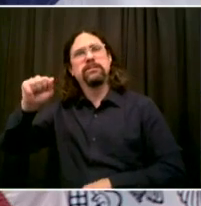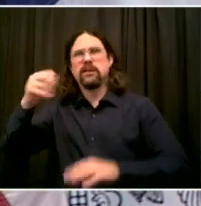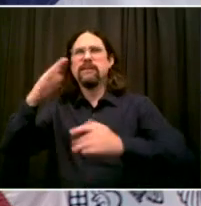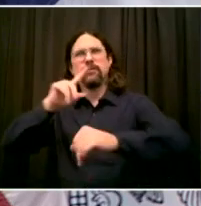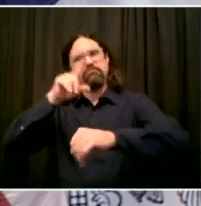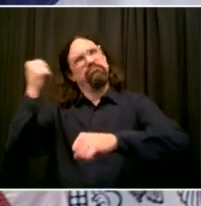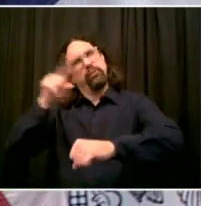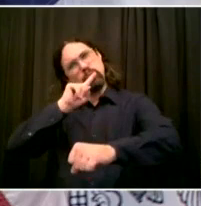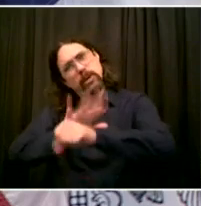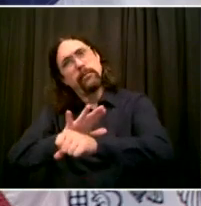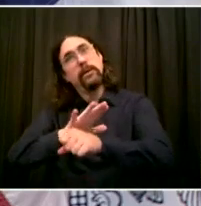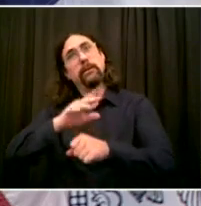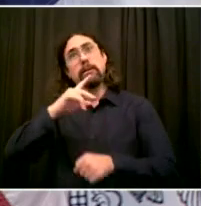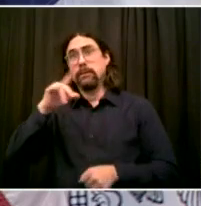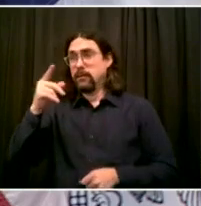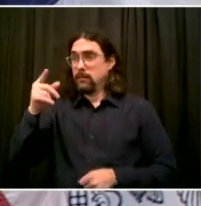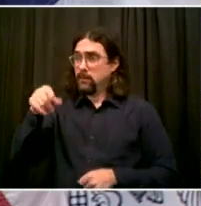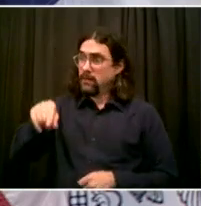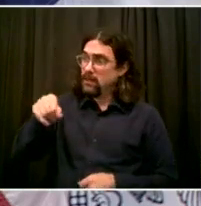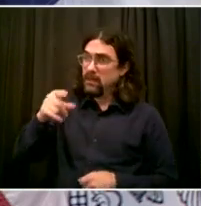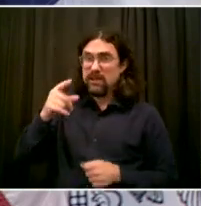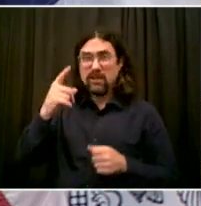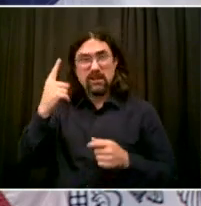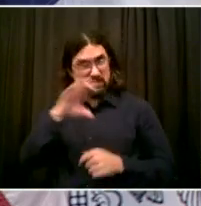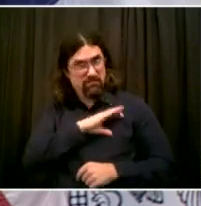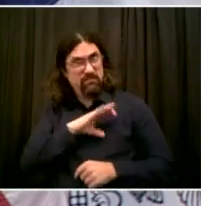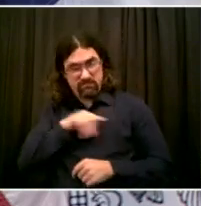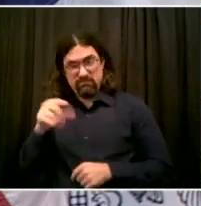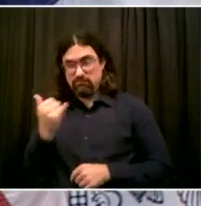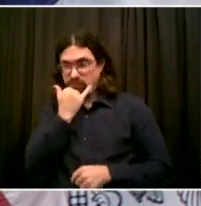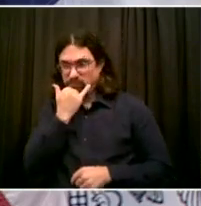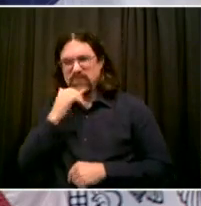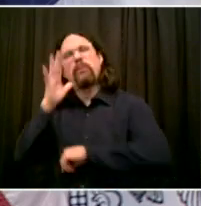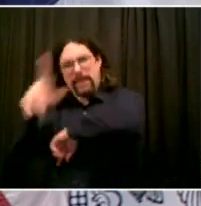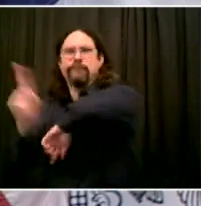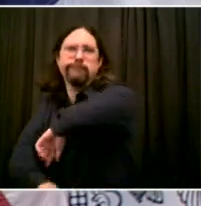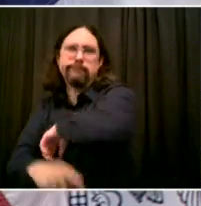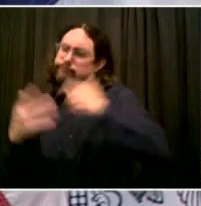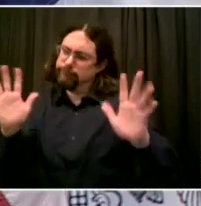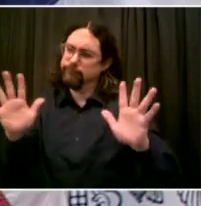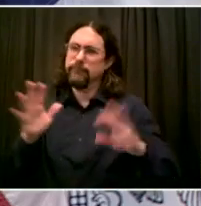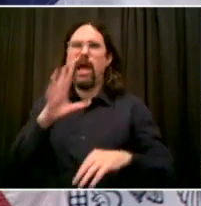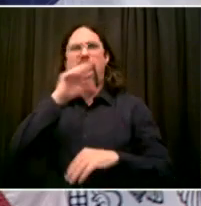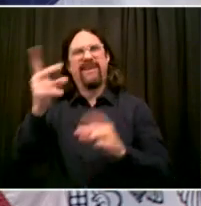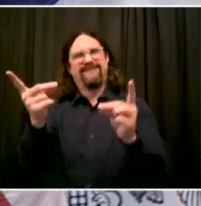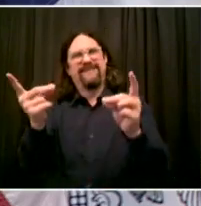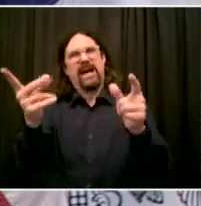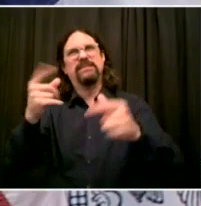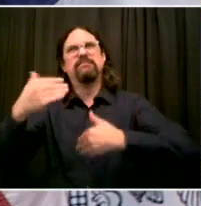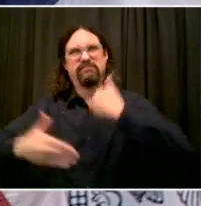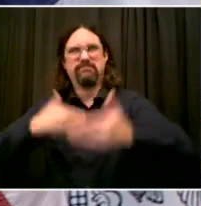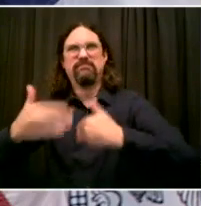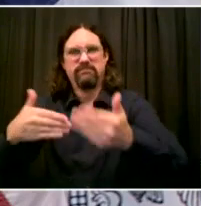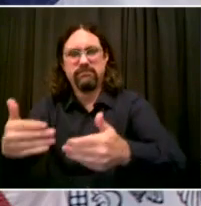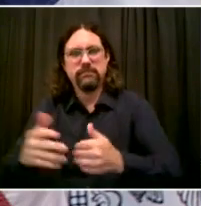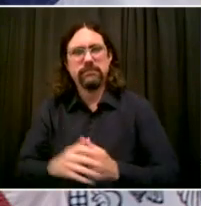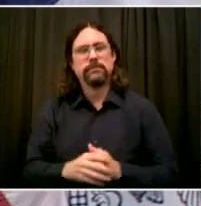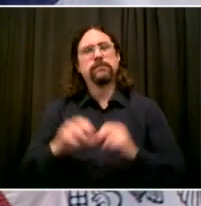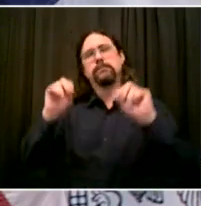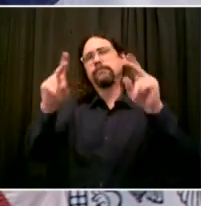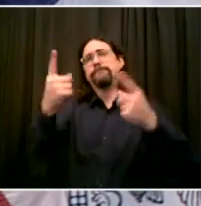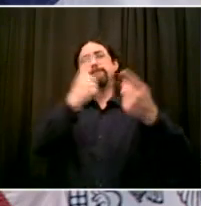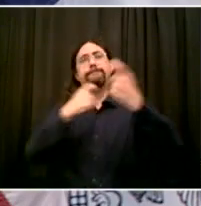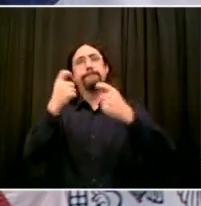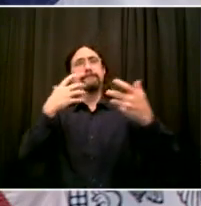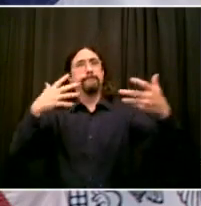process. Okay, everybody, as we conclude, look, I just want to make a point about